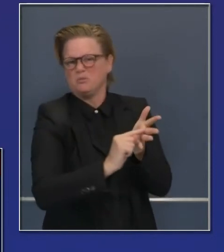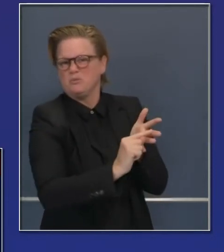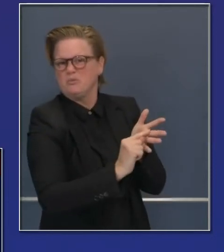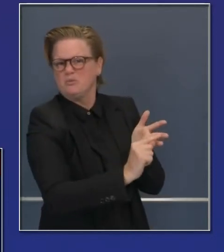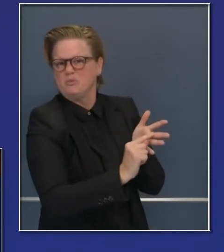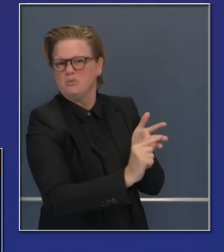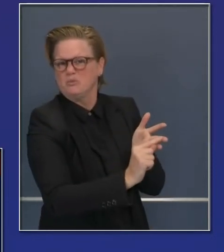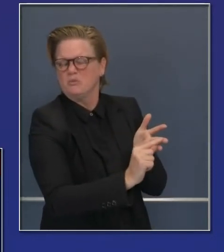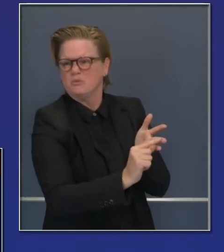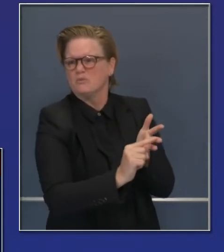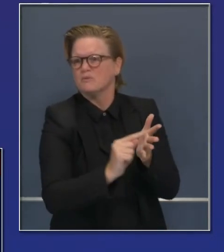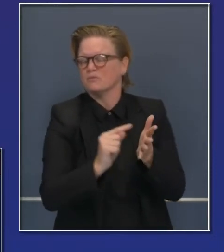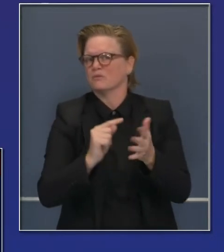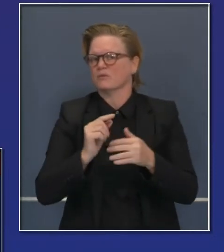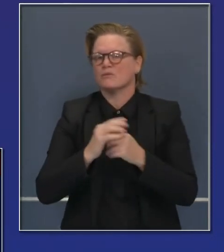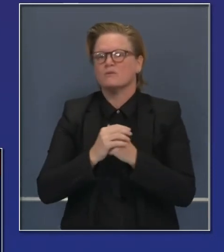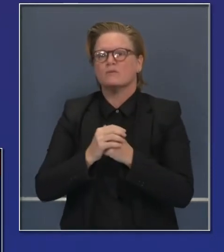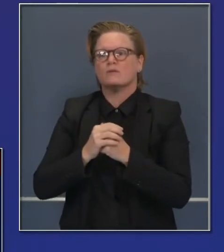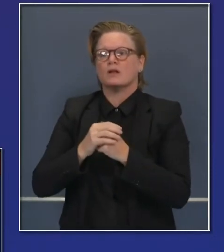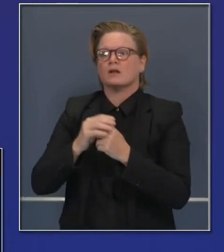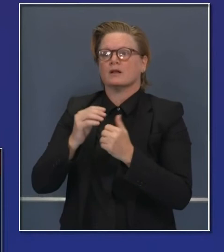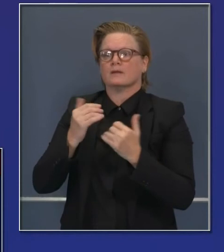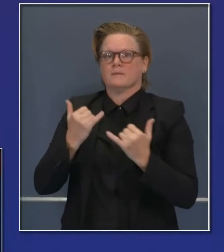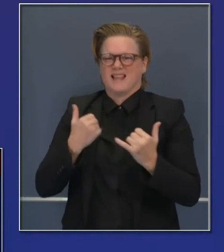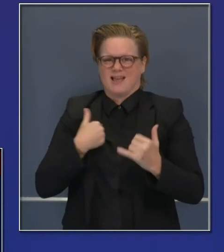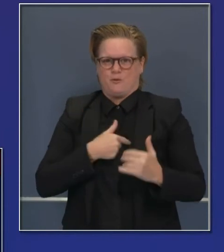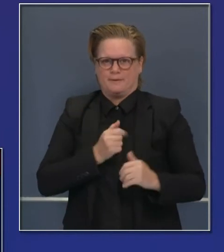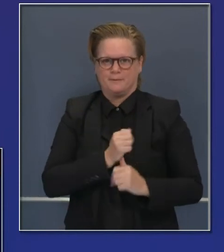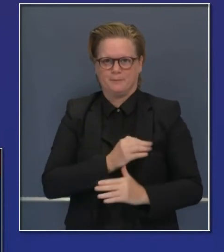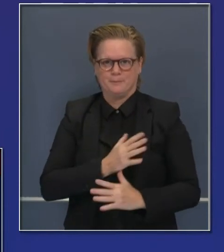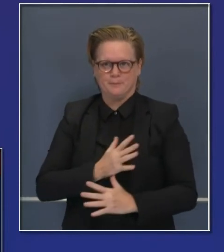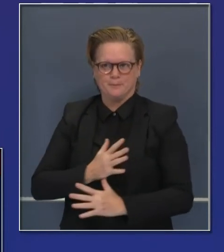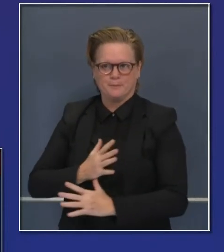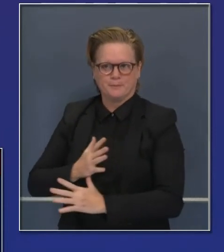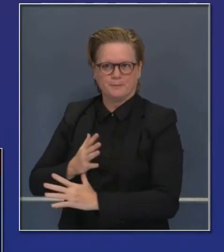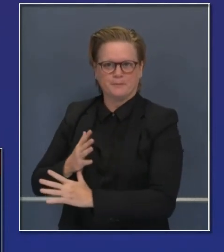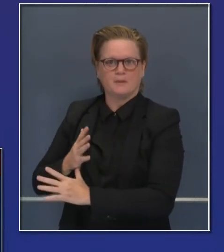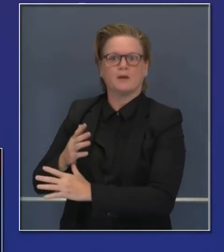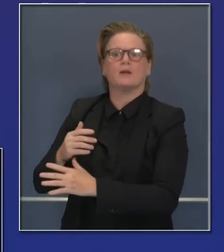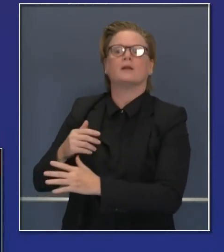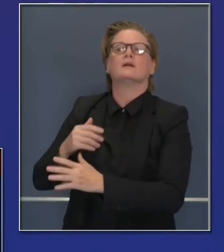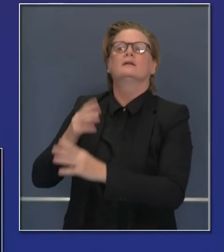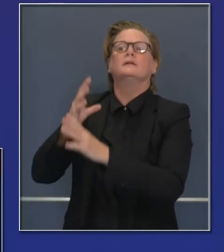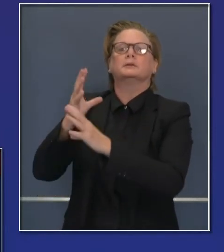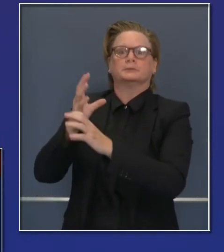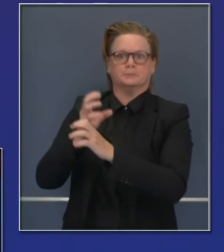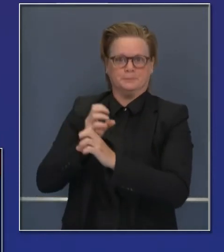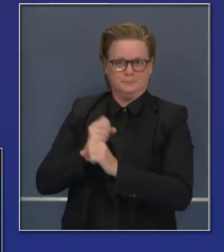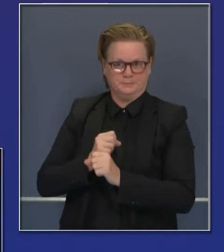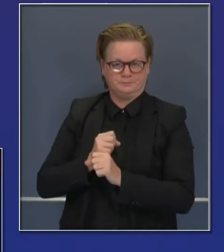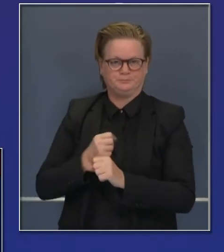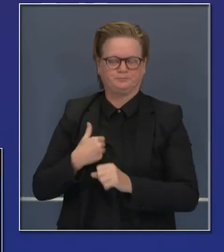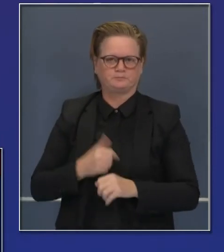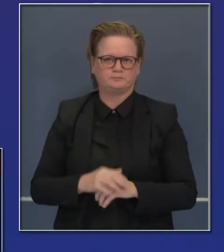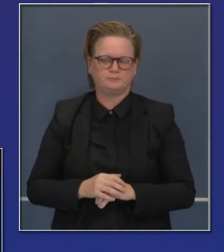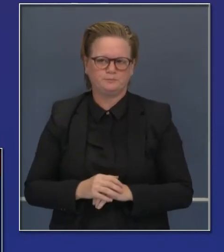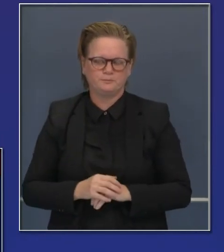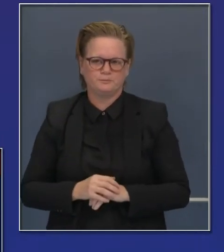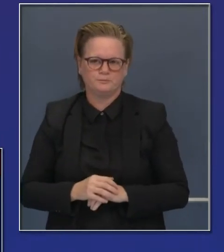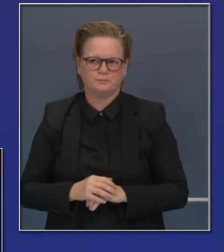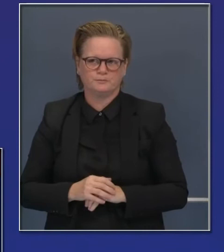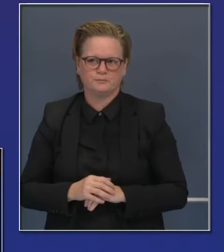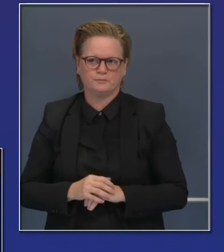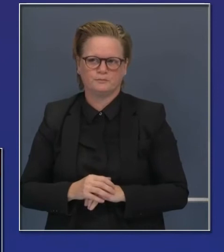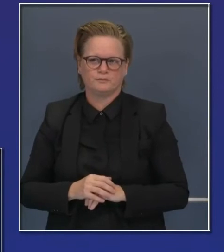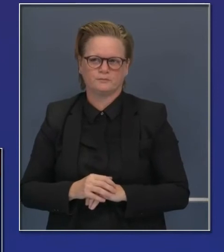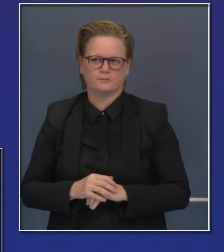current plan and our current anticipation in terms of the what we refer to as our phase 1A